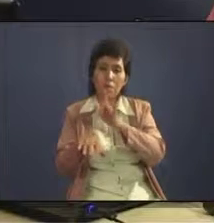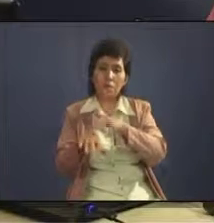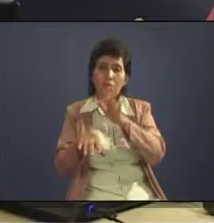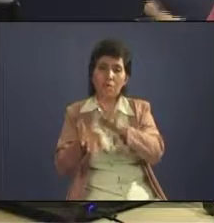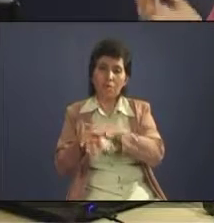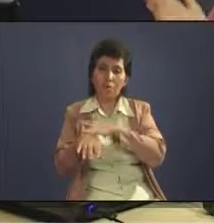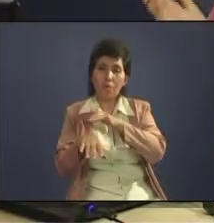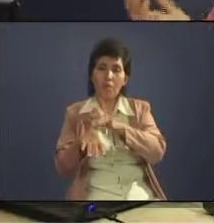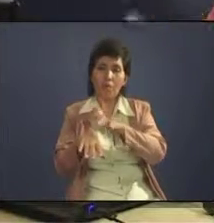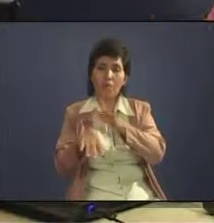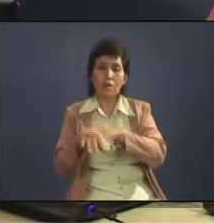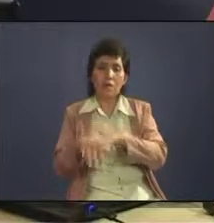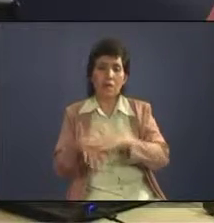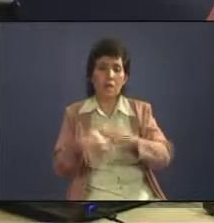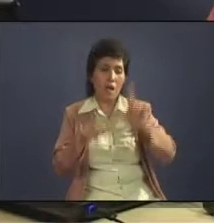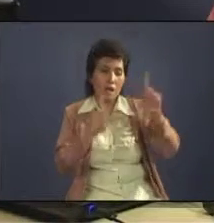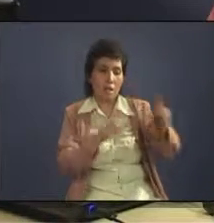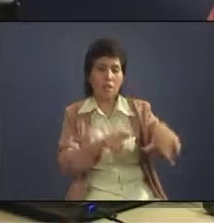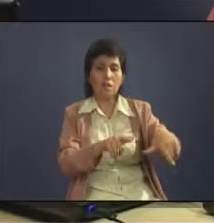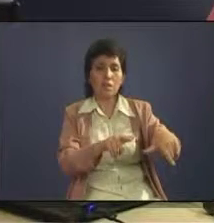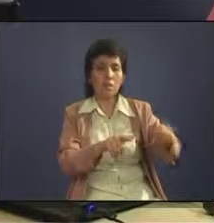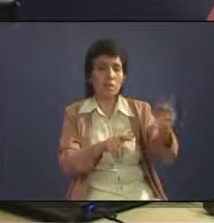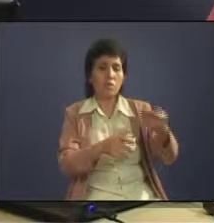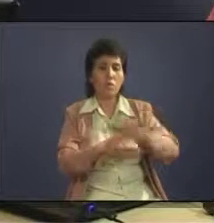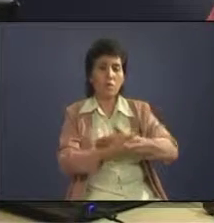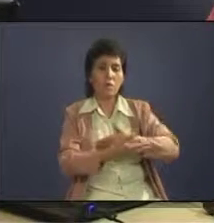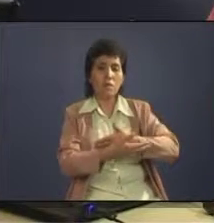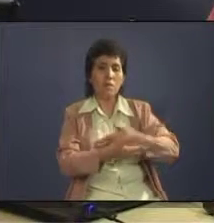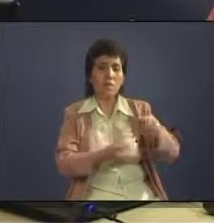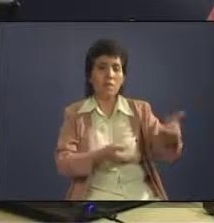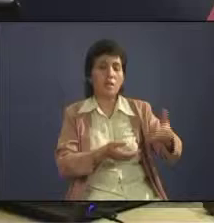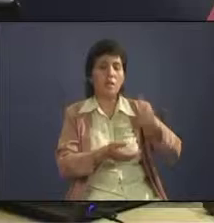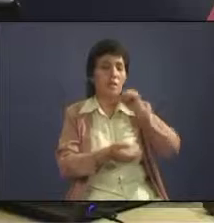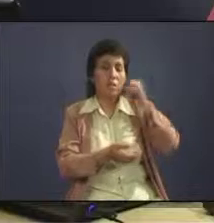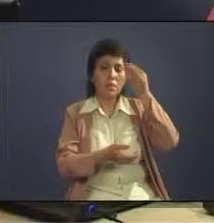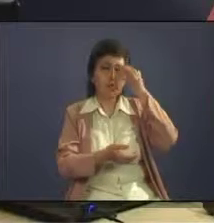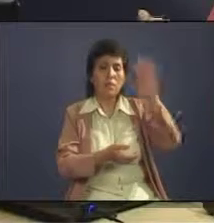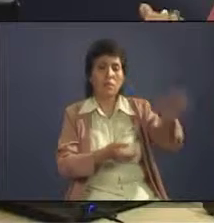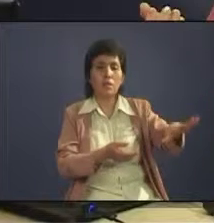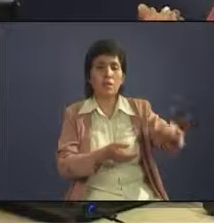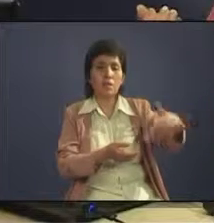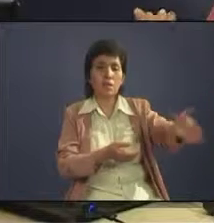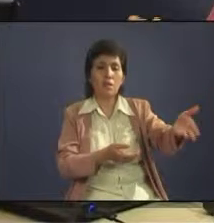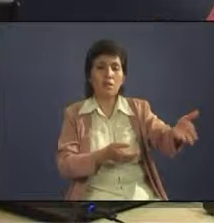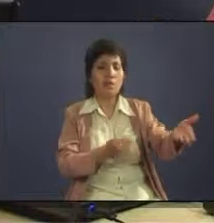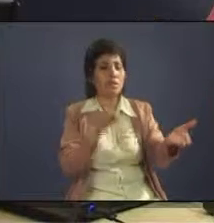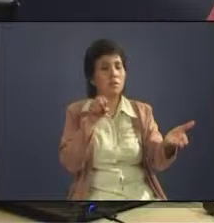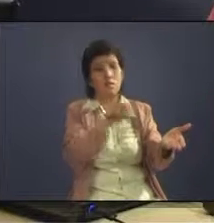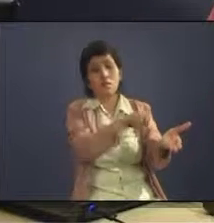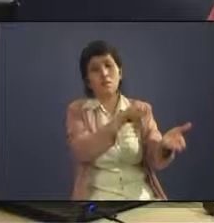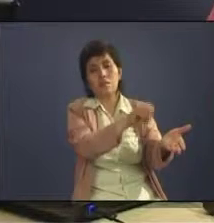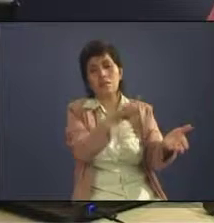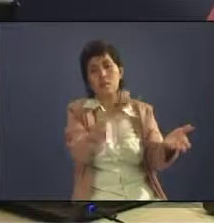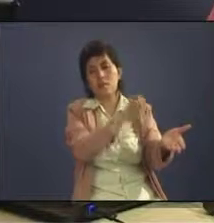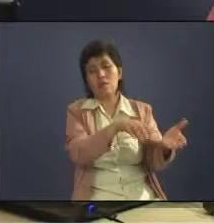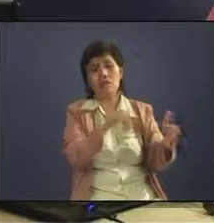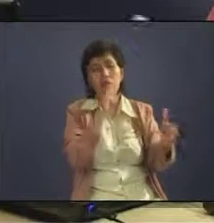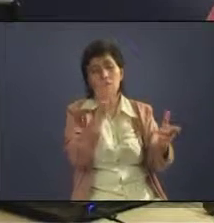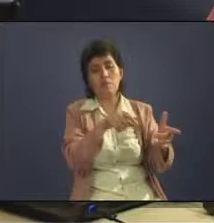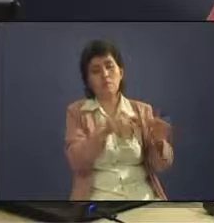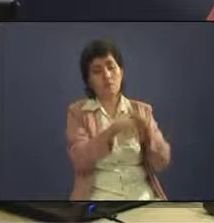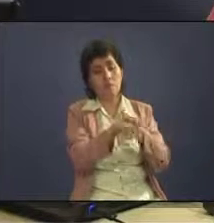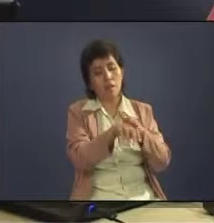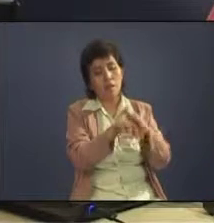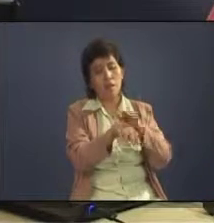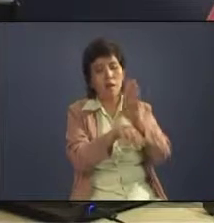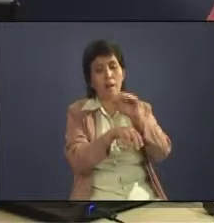day, and just leave this baby, having a robot to feed this baby and to milk this baby, to